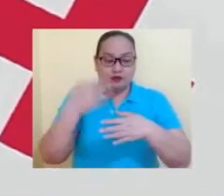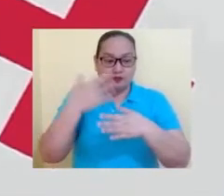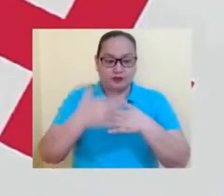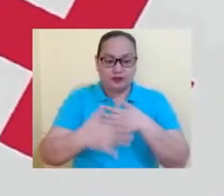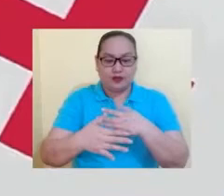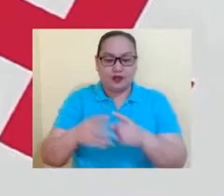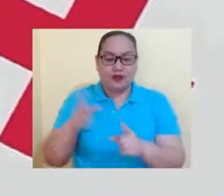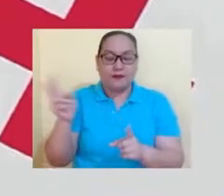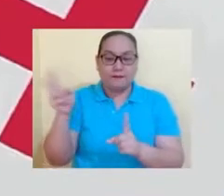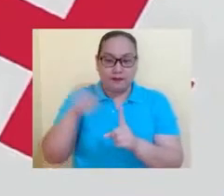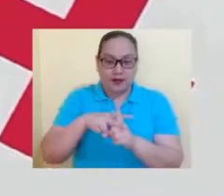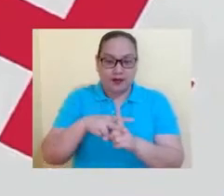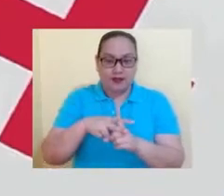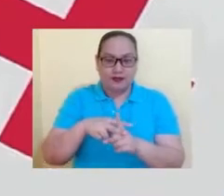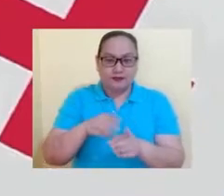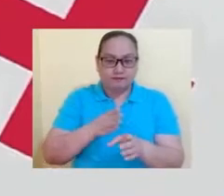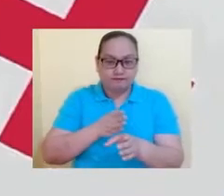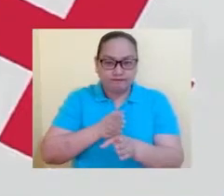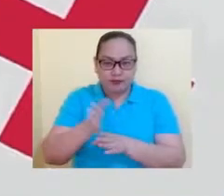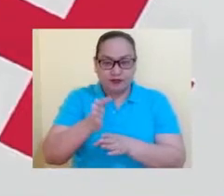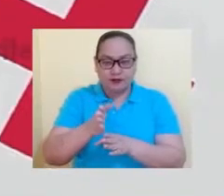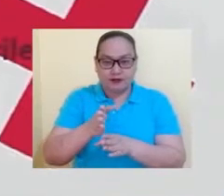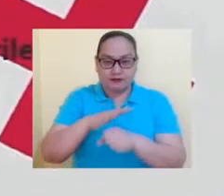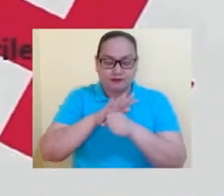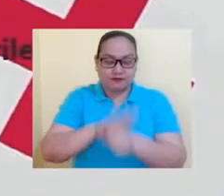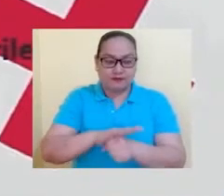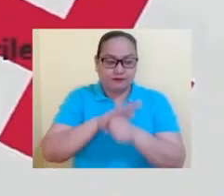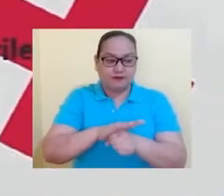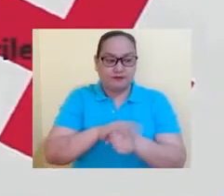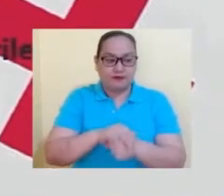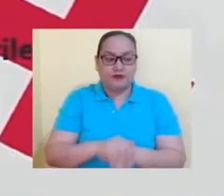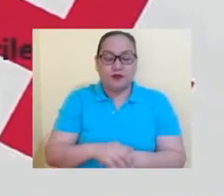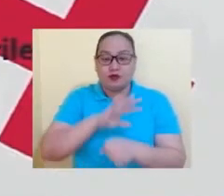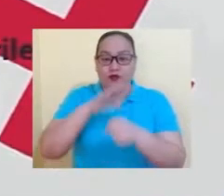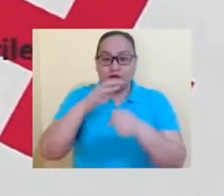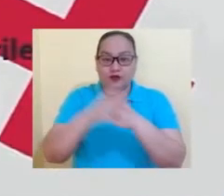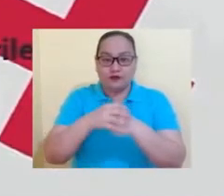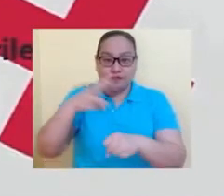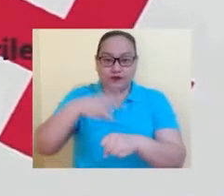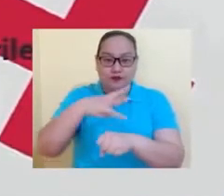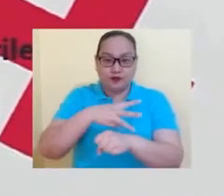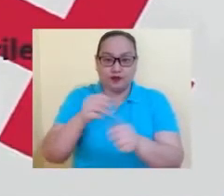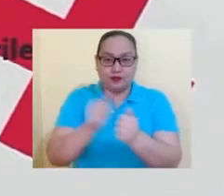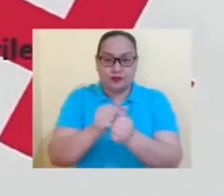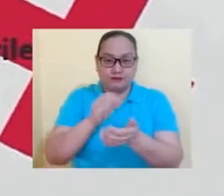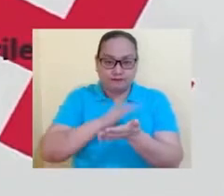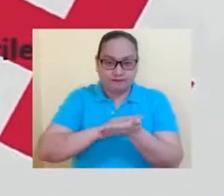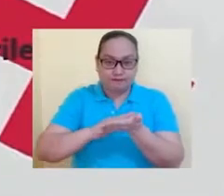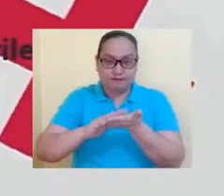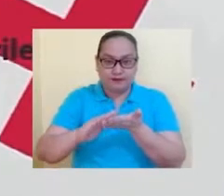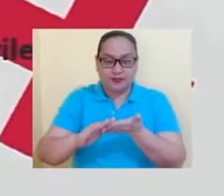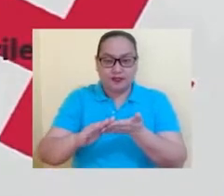direct pressure. Cover the wound with sterile dressing and bandage.